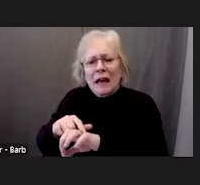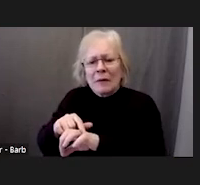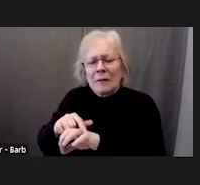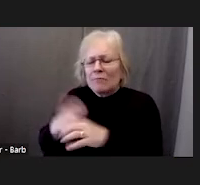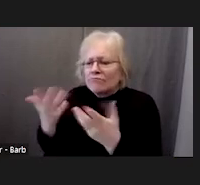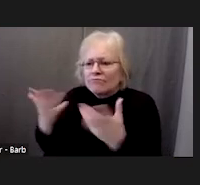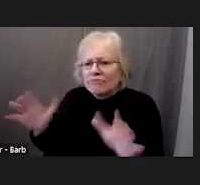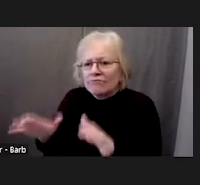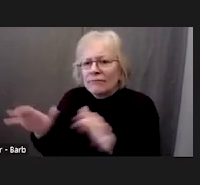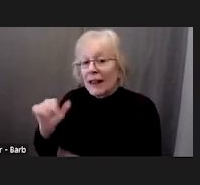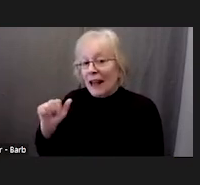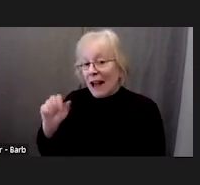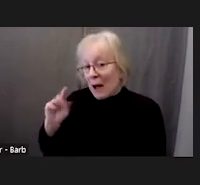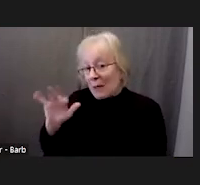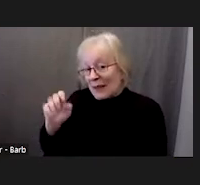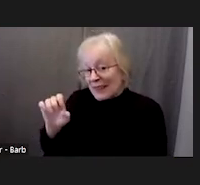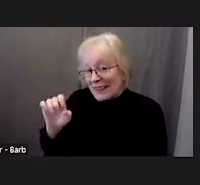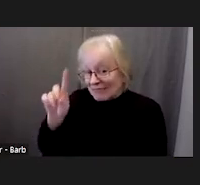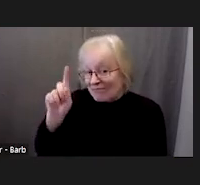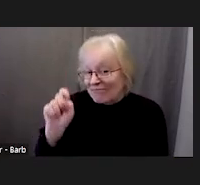you're kind of on the spot.